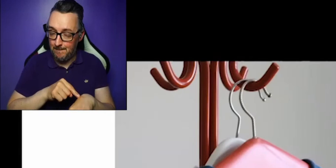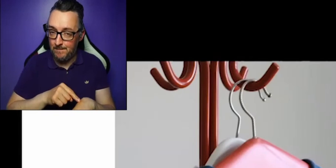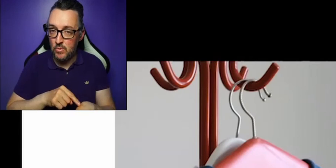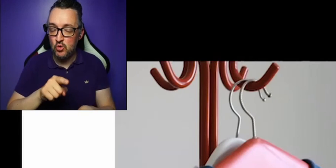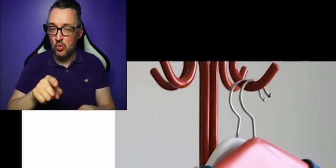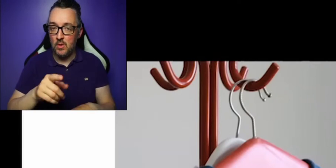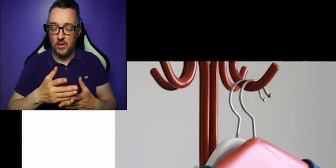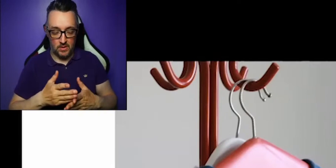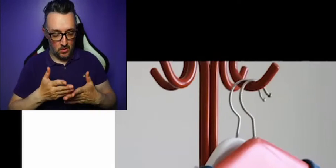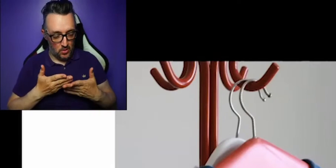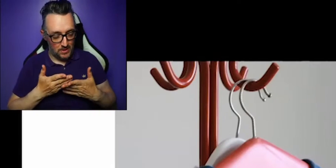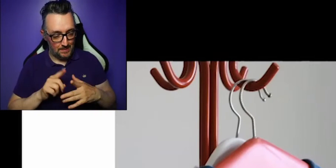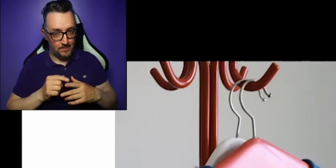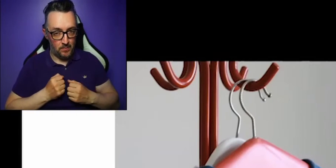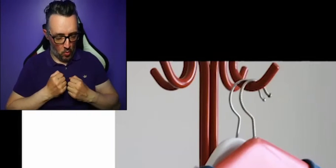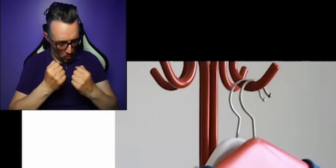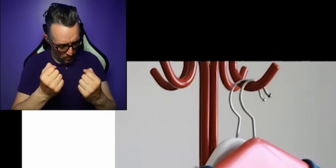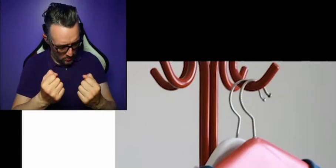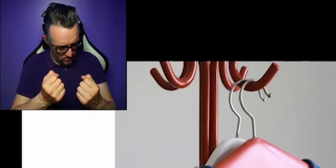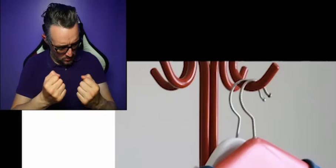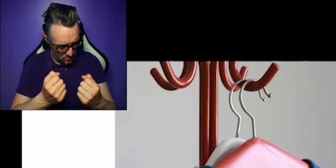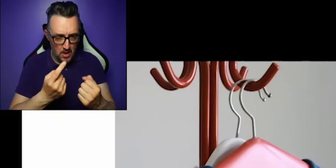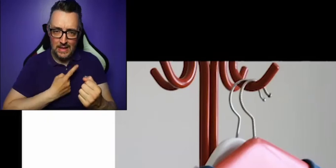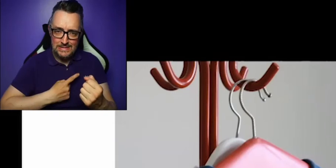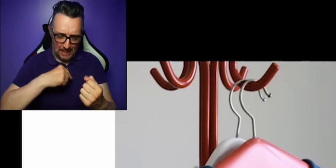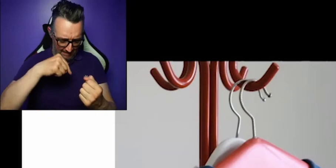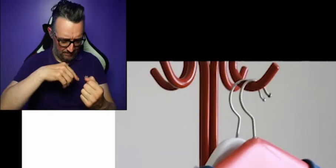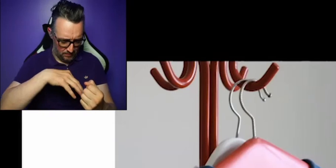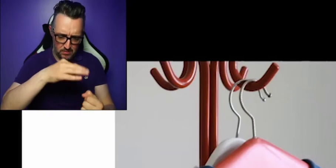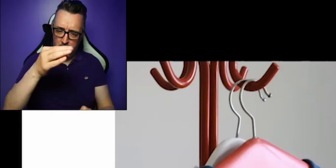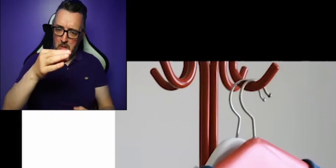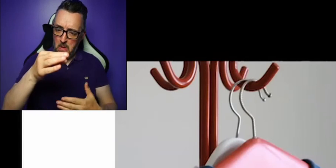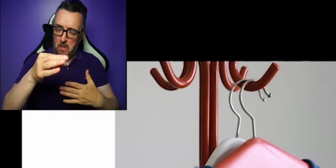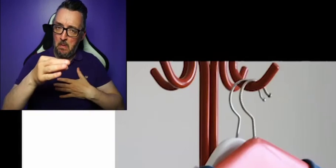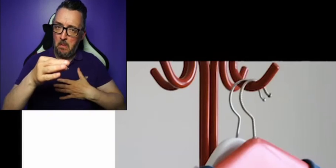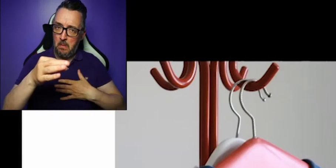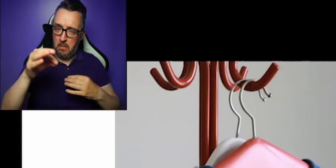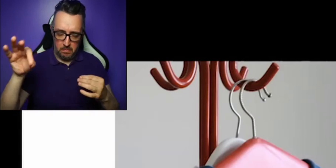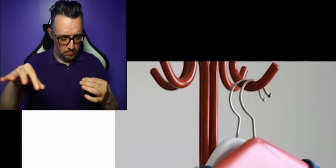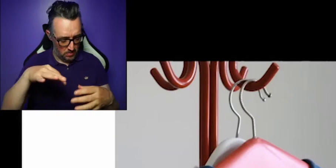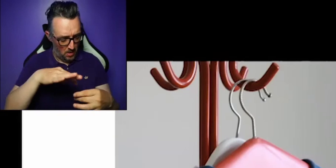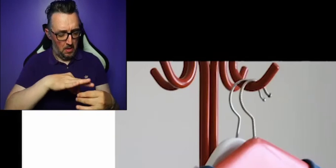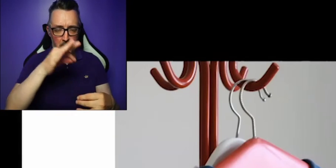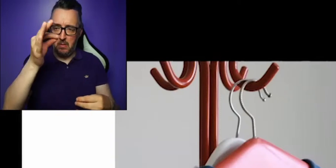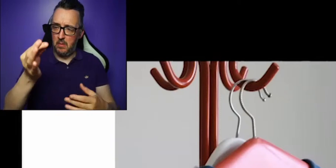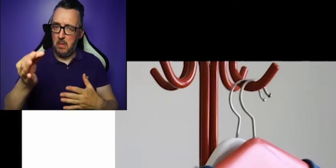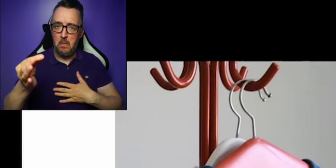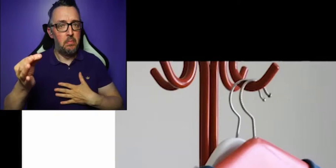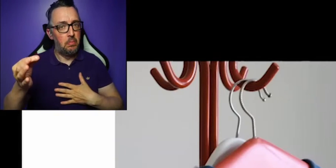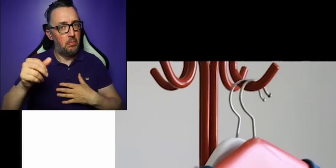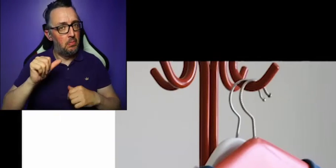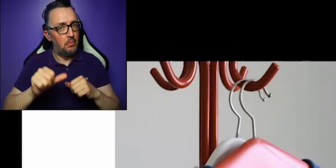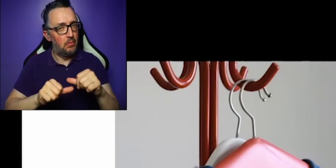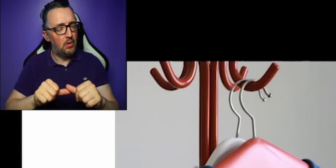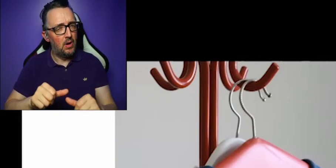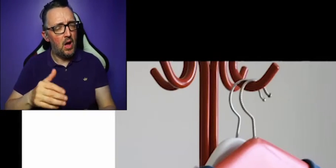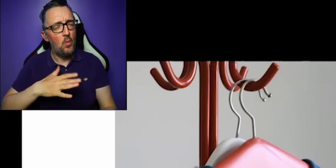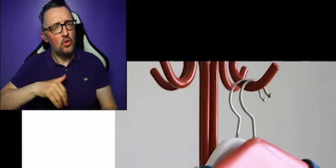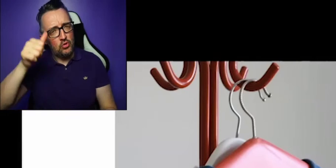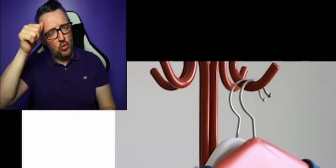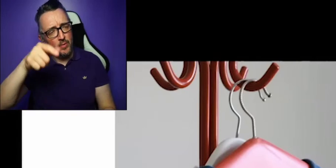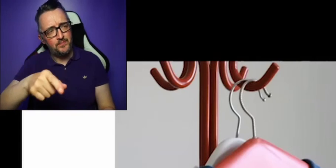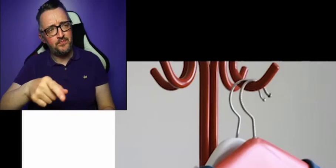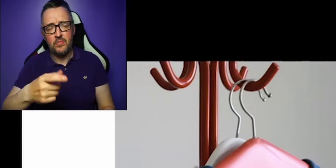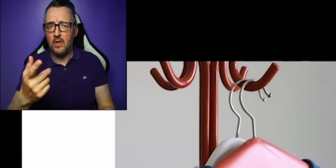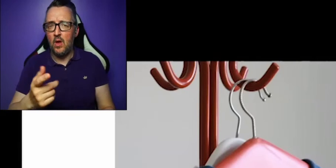yourself to yourself throughout this whole body of work that you've been creating through this research phase. And I wondered why this was important